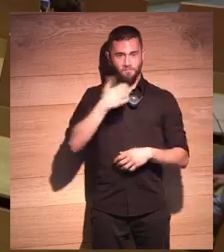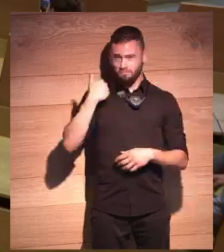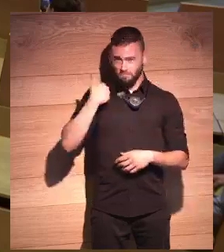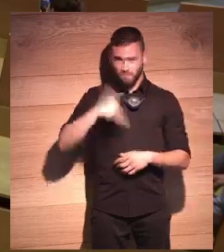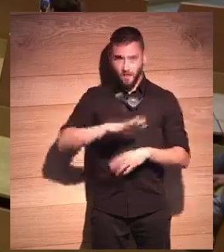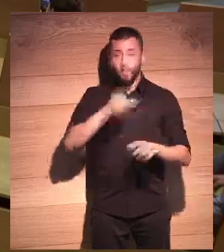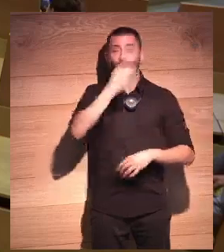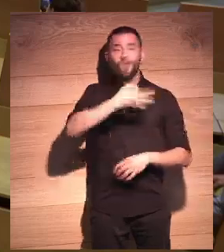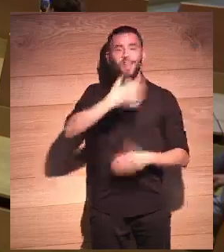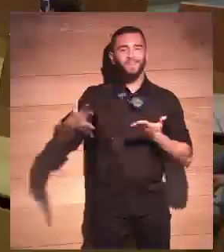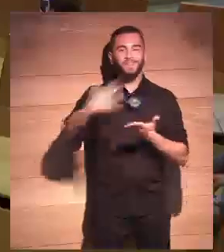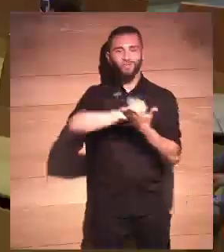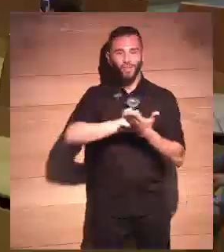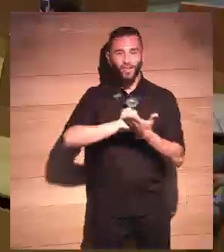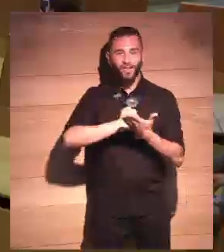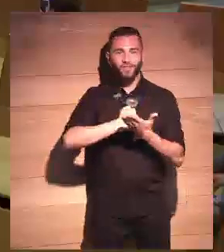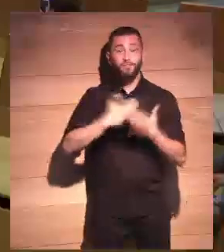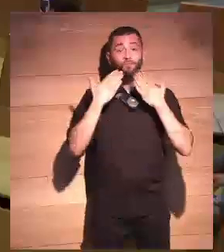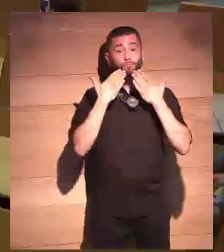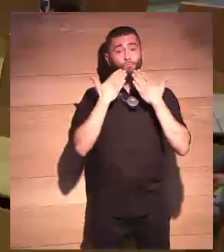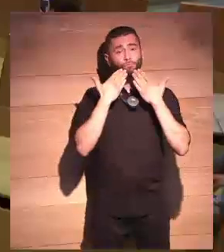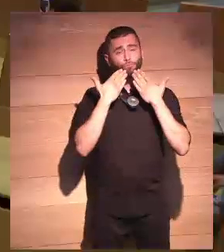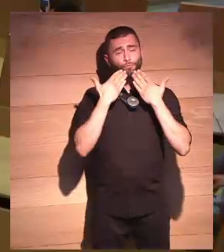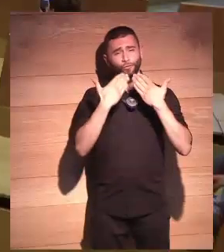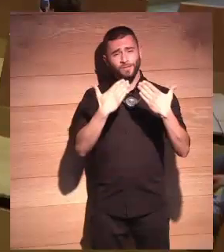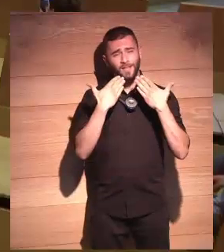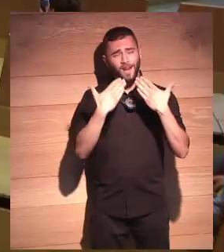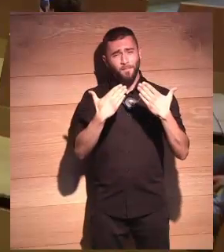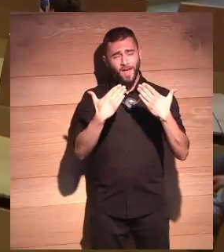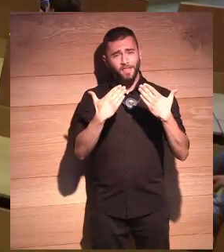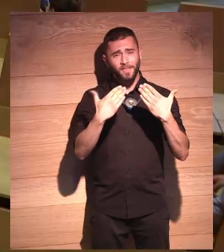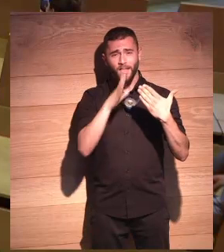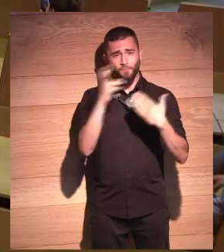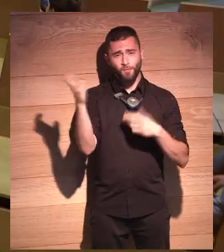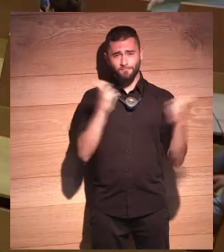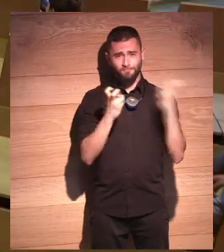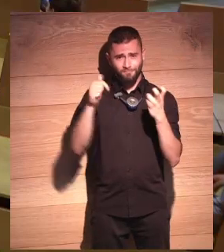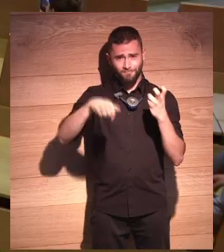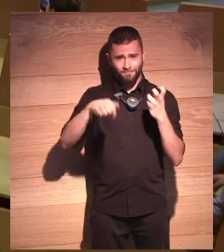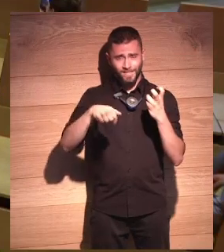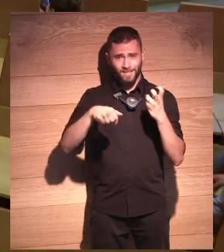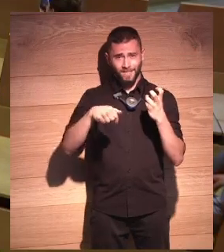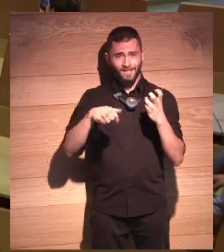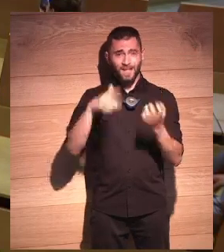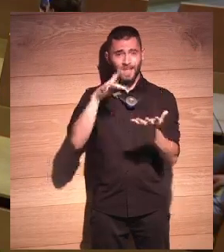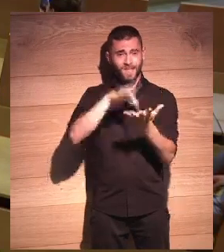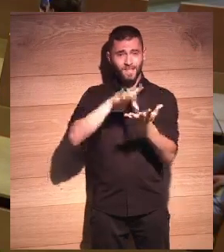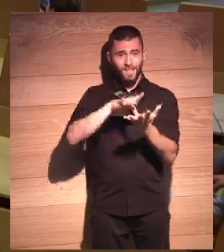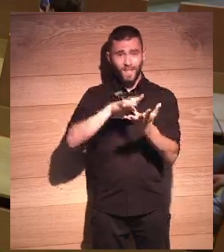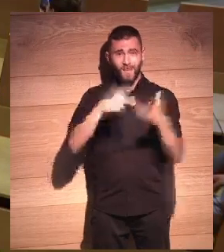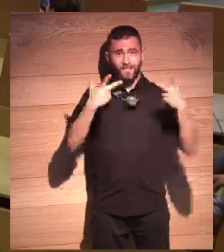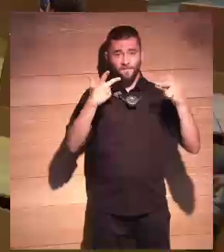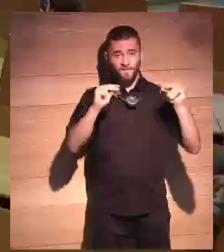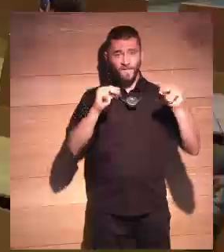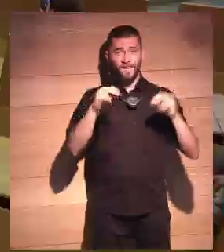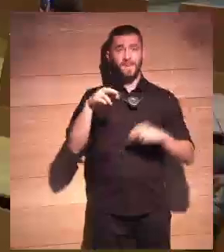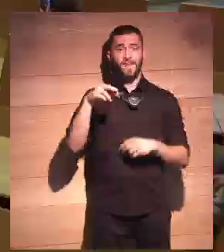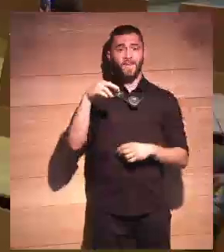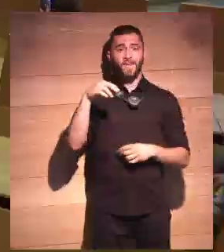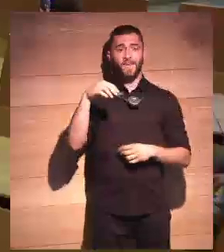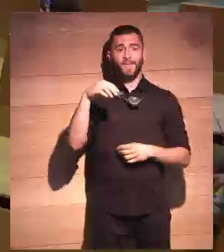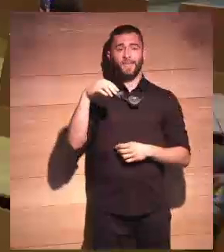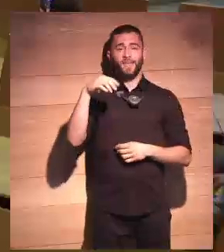We have lights, we have the microphone. Good afternoon, everyone, and thank you so much for being here. Closing